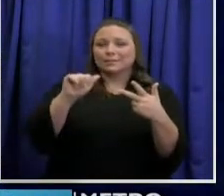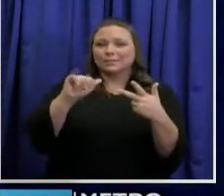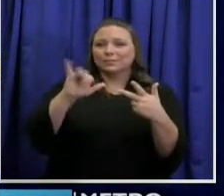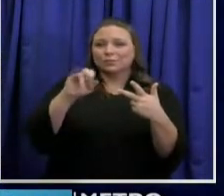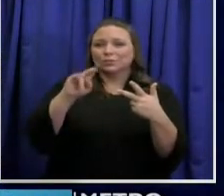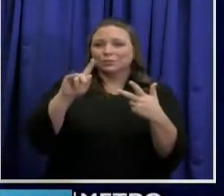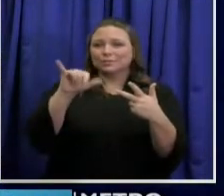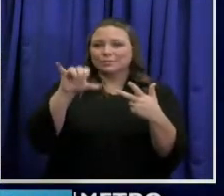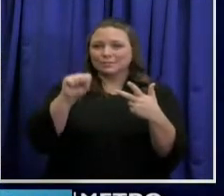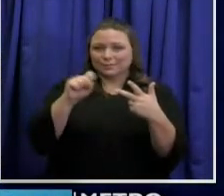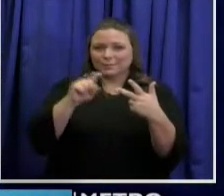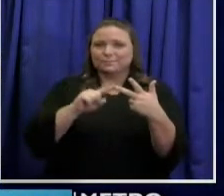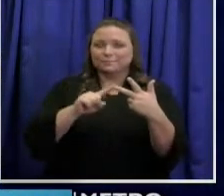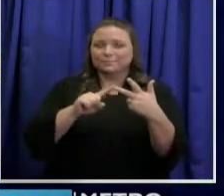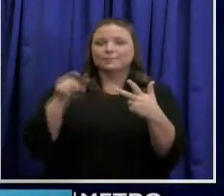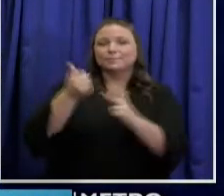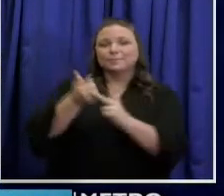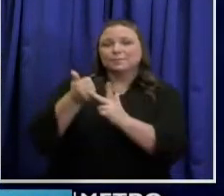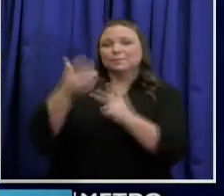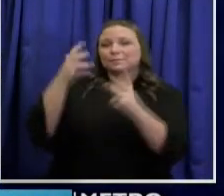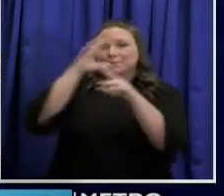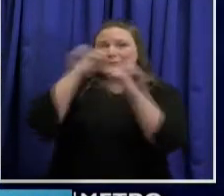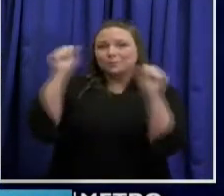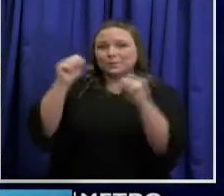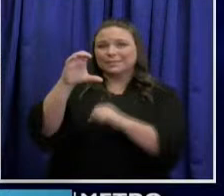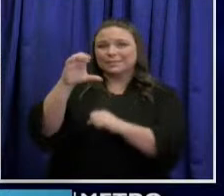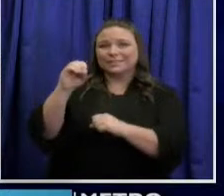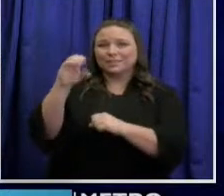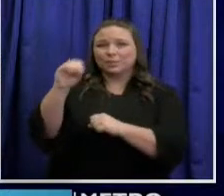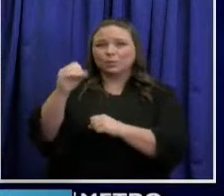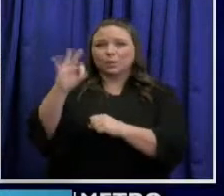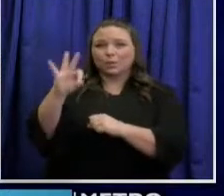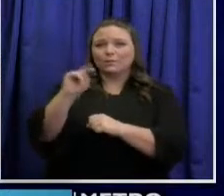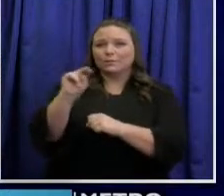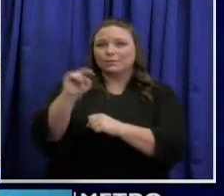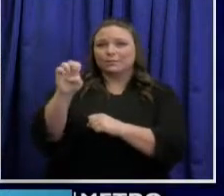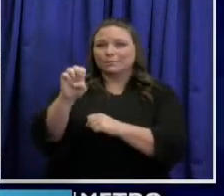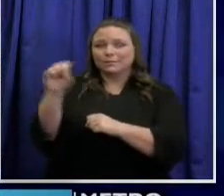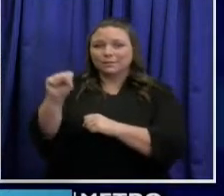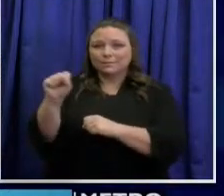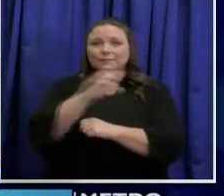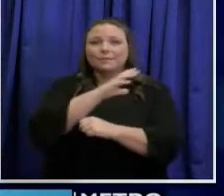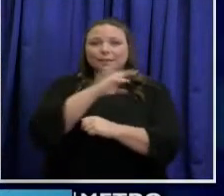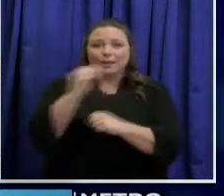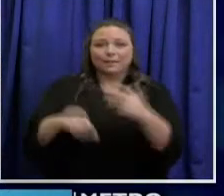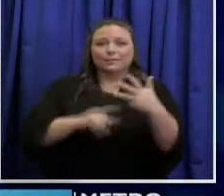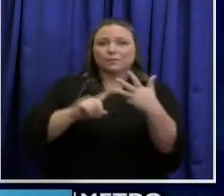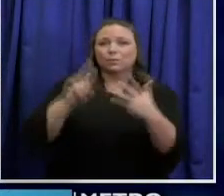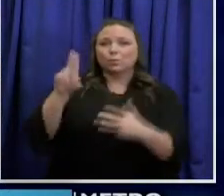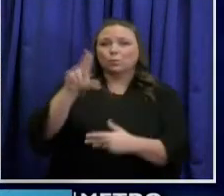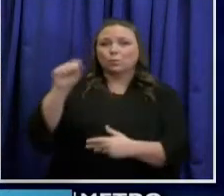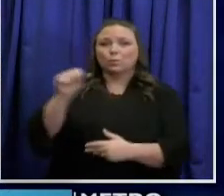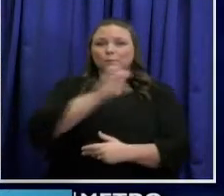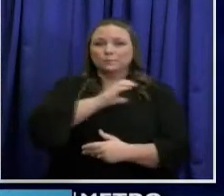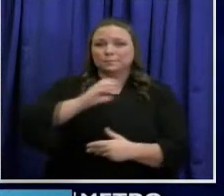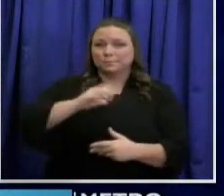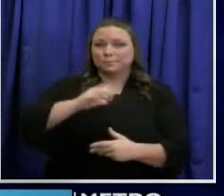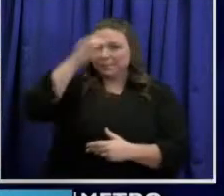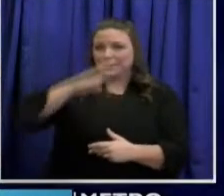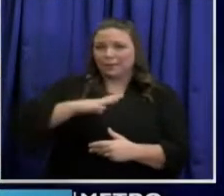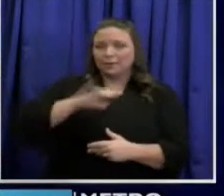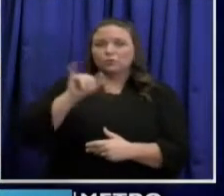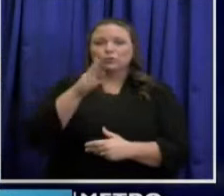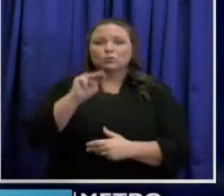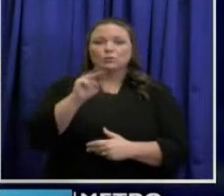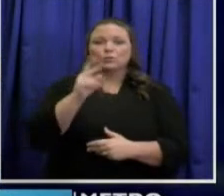Jenkins, President and CEO of NES, and U.S. Congressman Jim